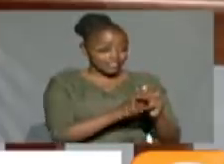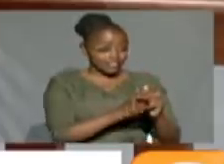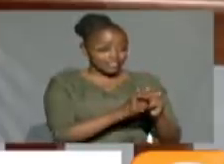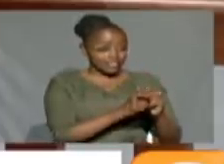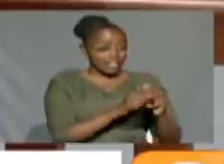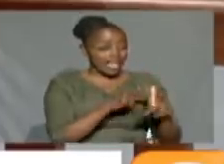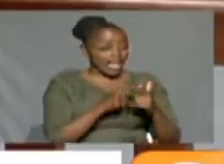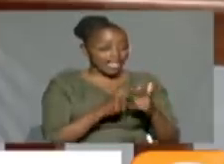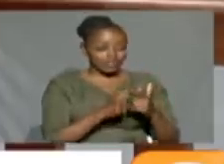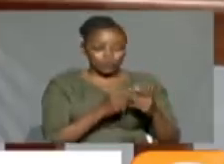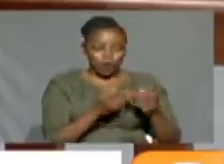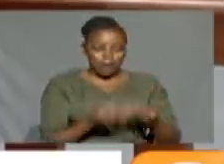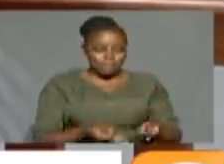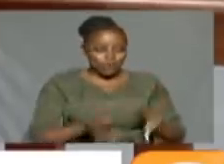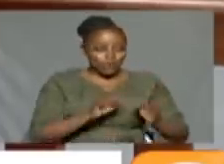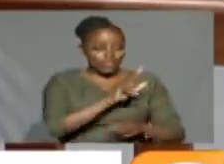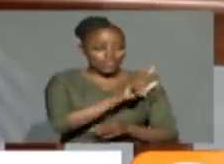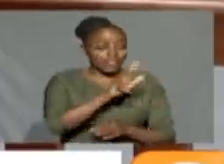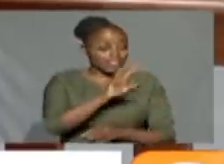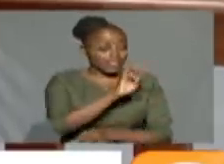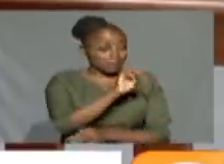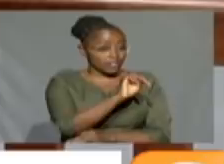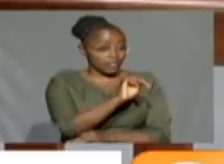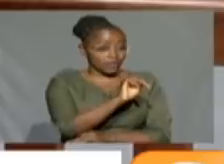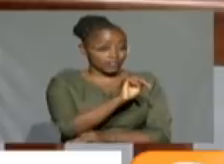of pocket by 33 million shillings.